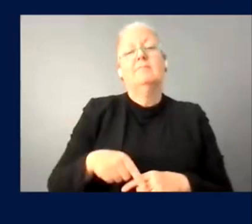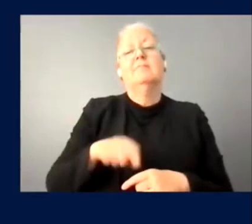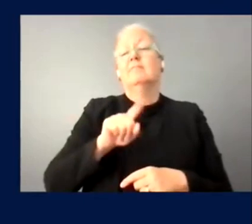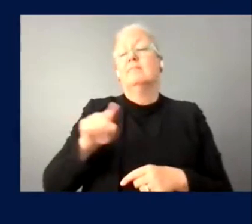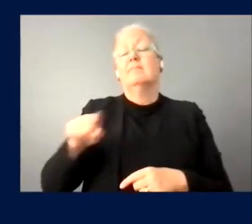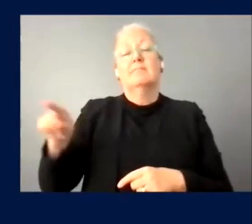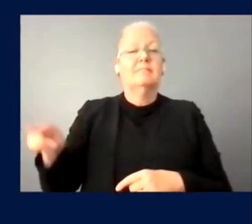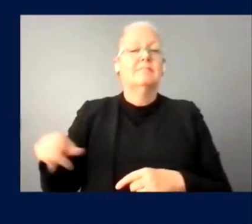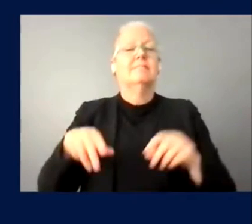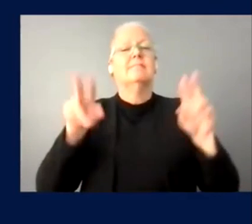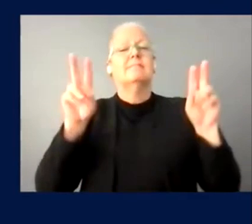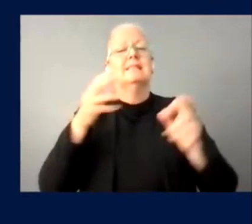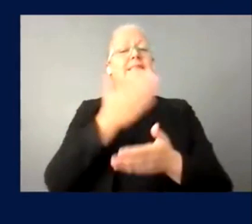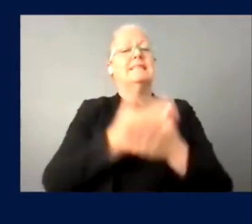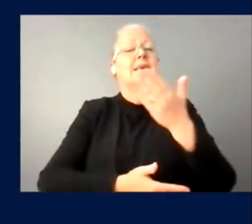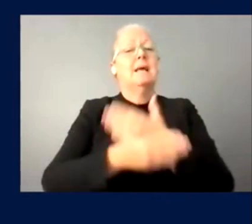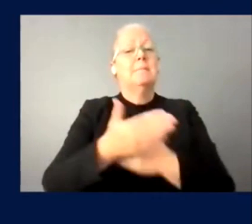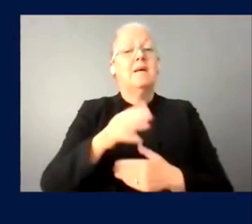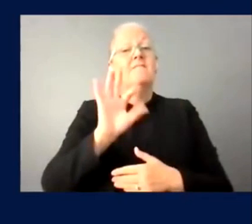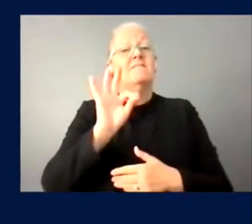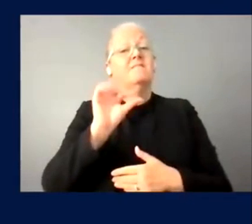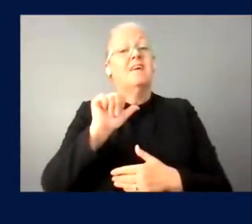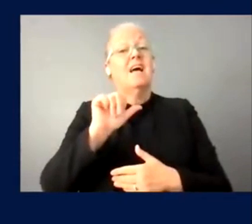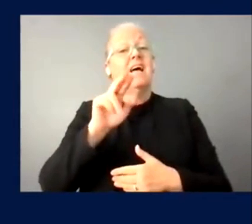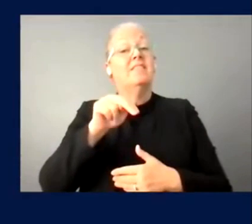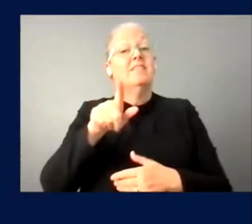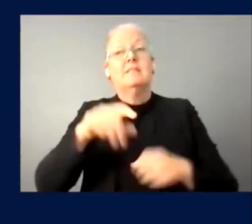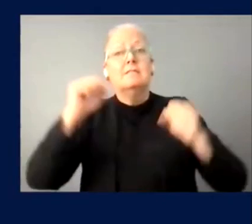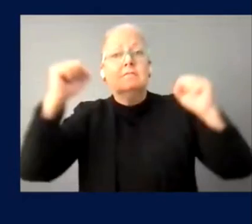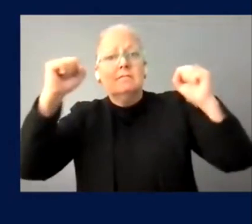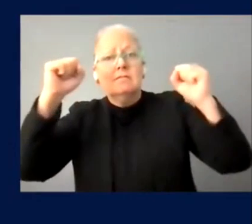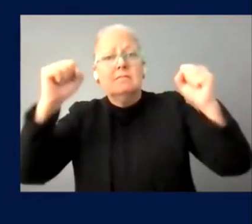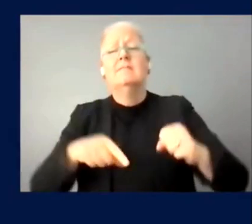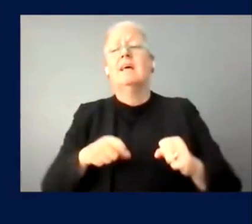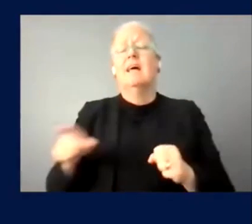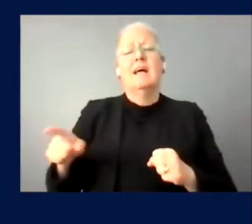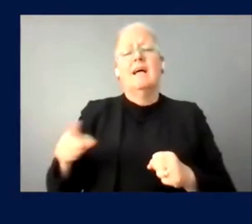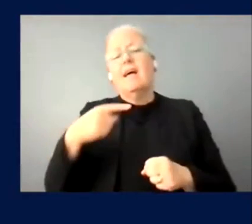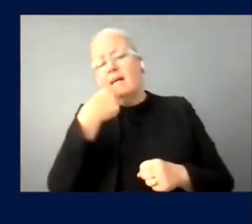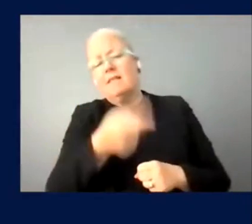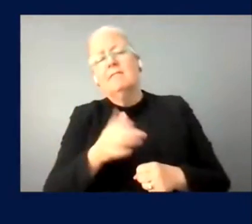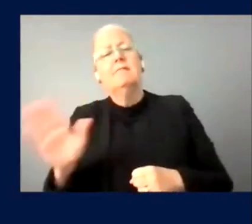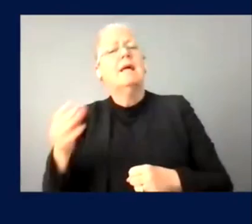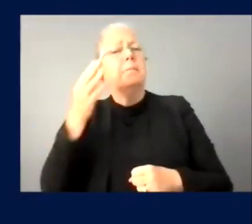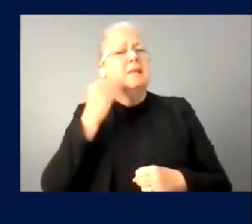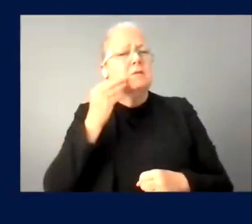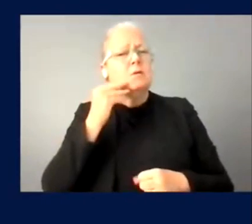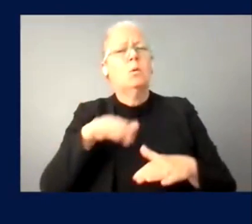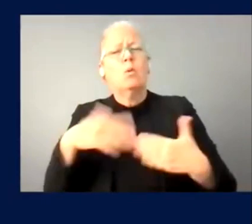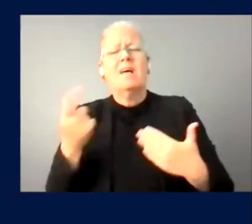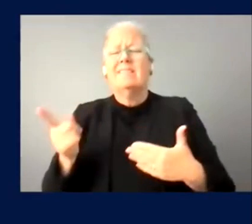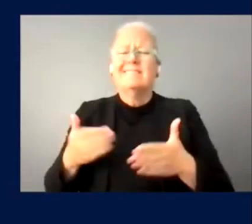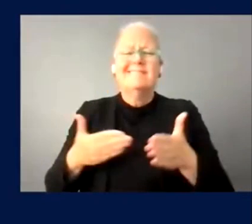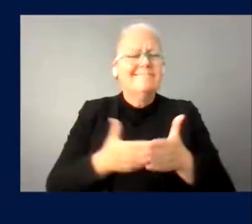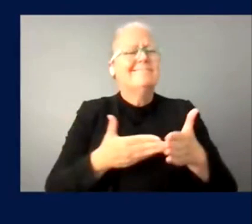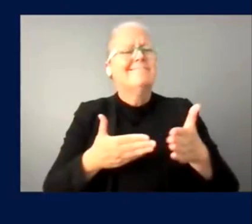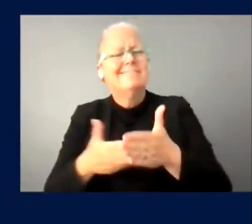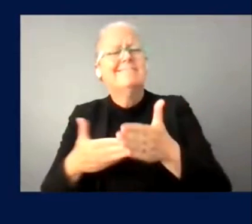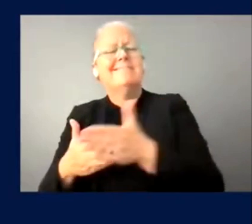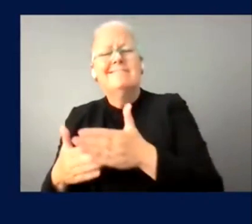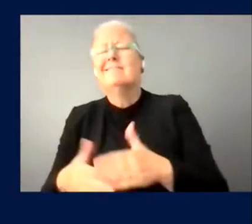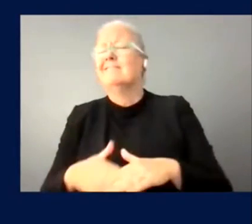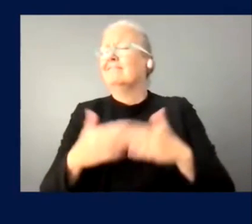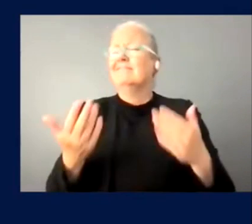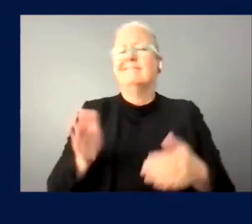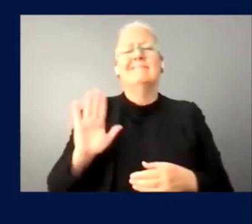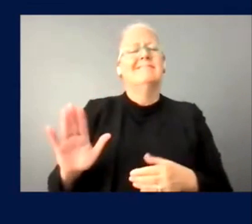matchday experiences, including the barriers that they face and some of the services that they use to remove these barriers, and how this